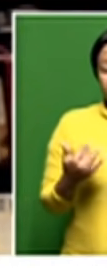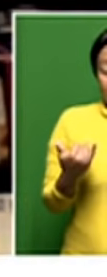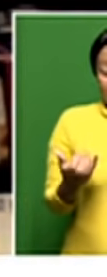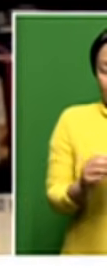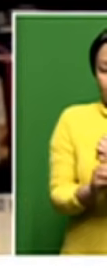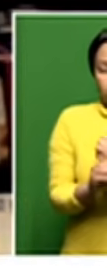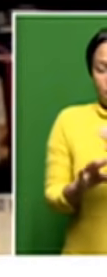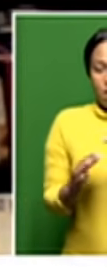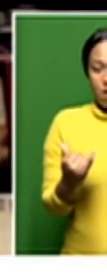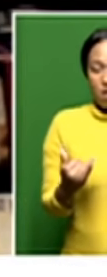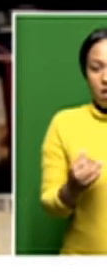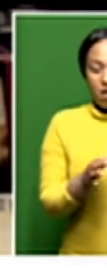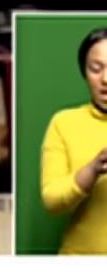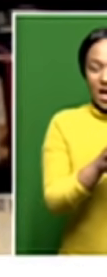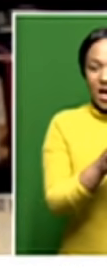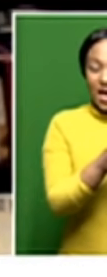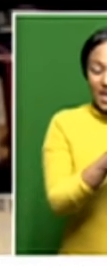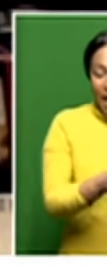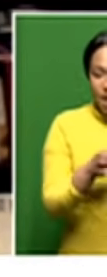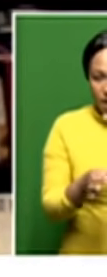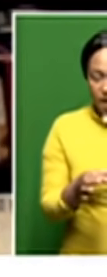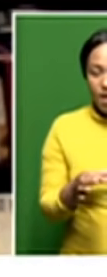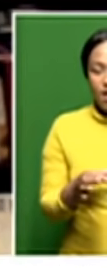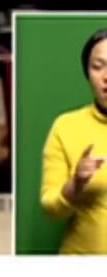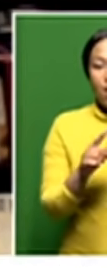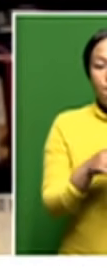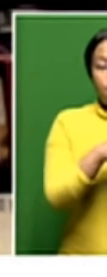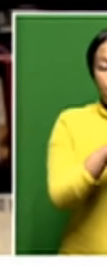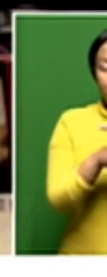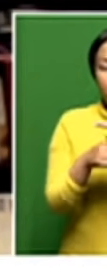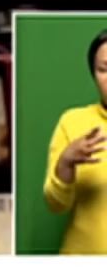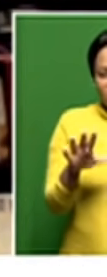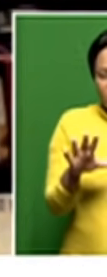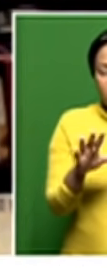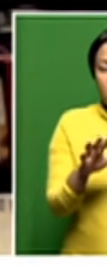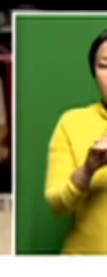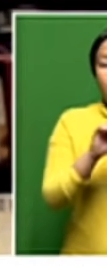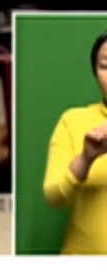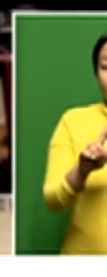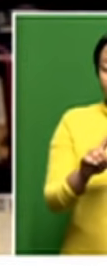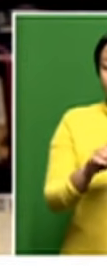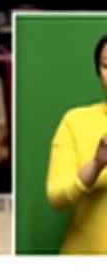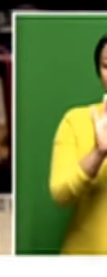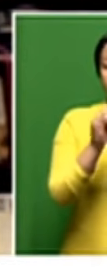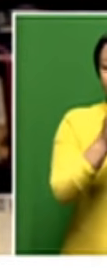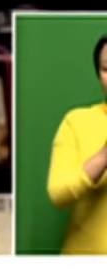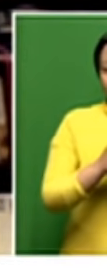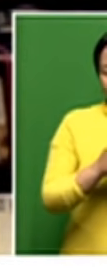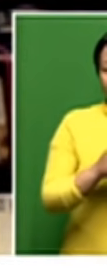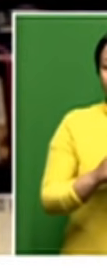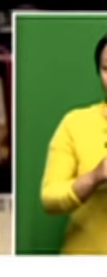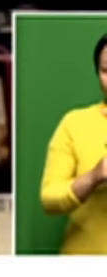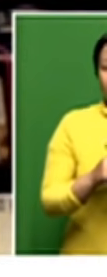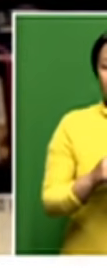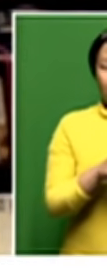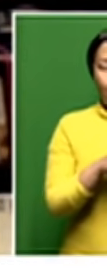resumed canning with cans that are provided to us from this manufacturer because of the